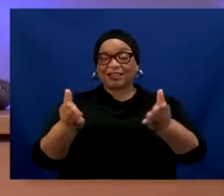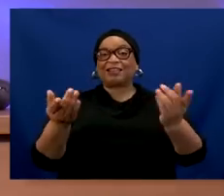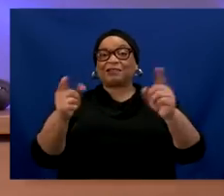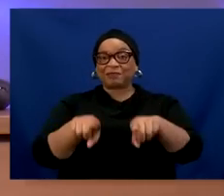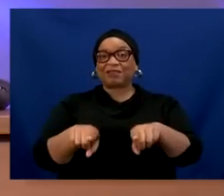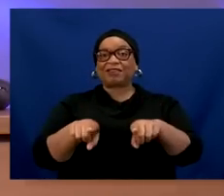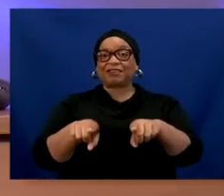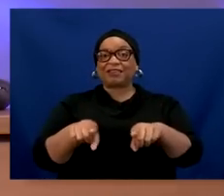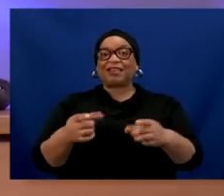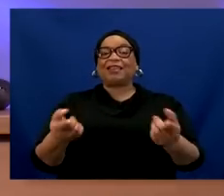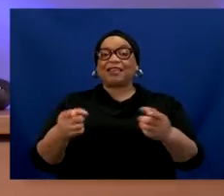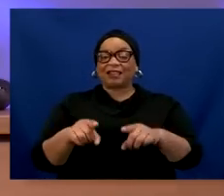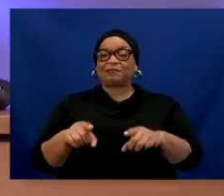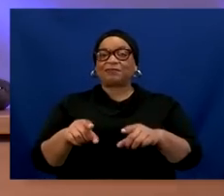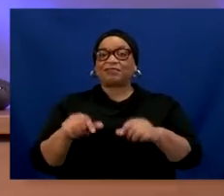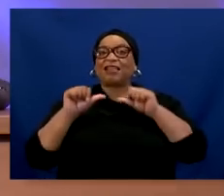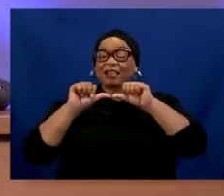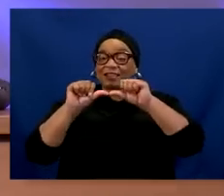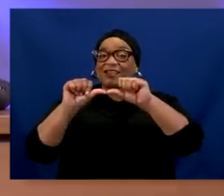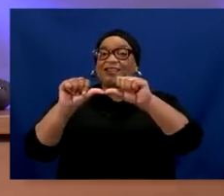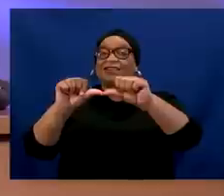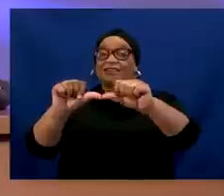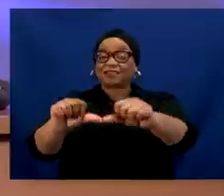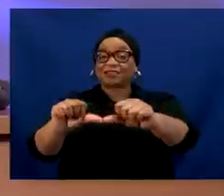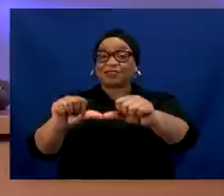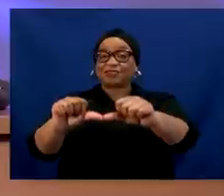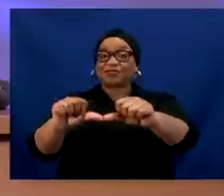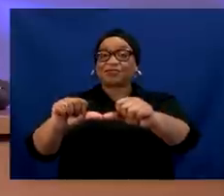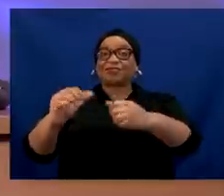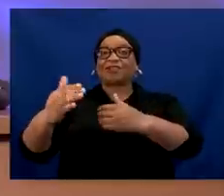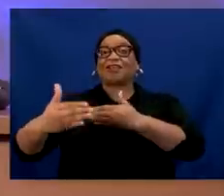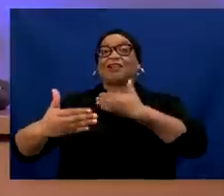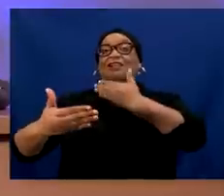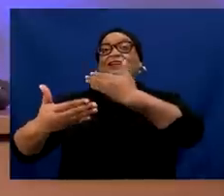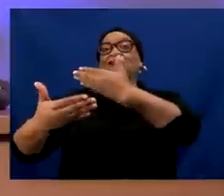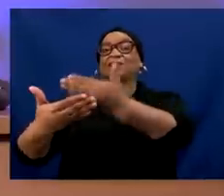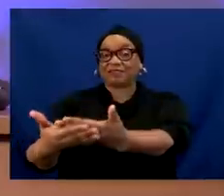God dictated continues to display his power.